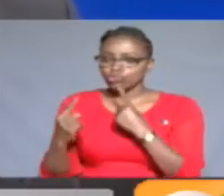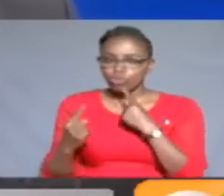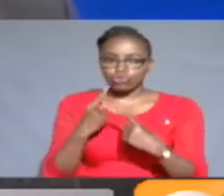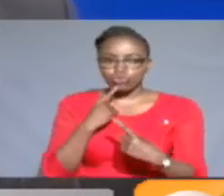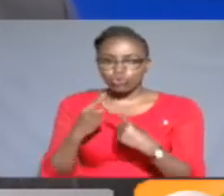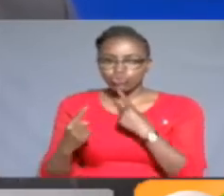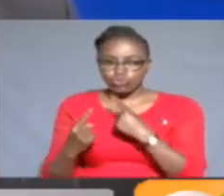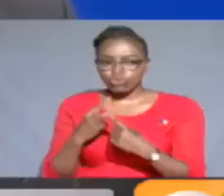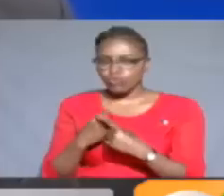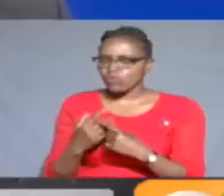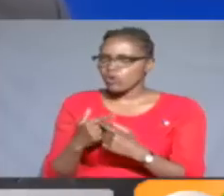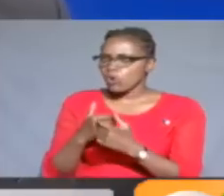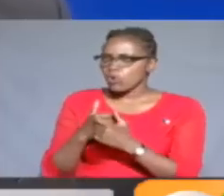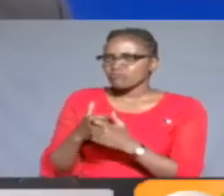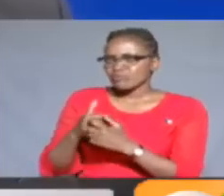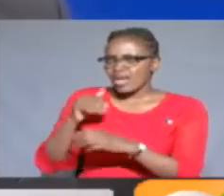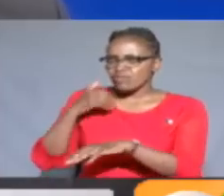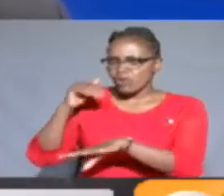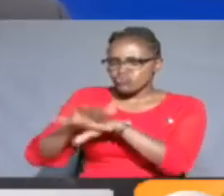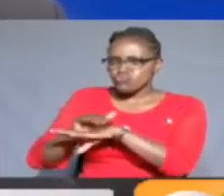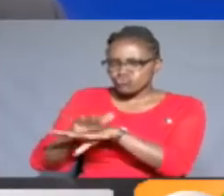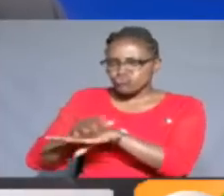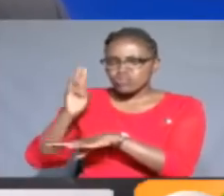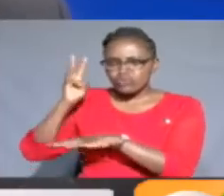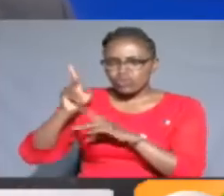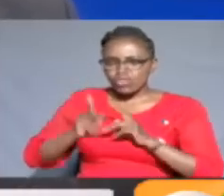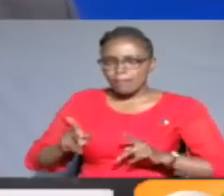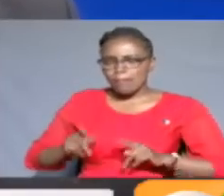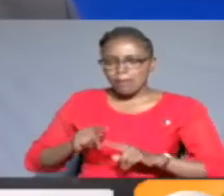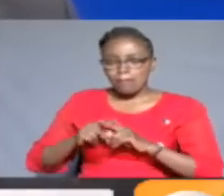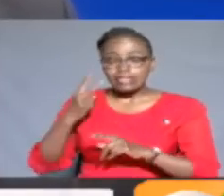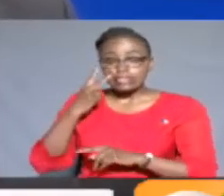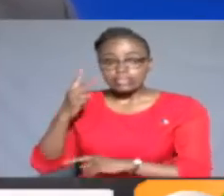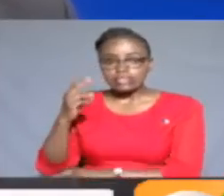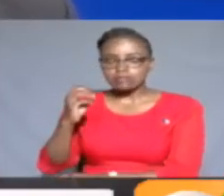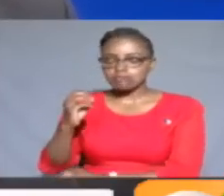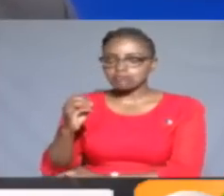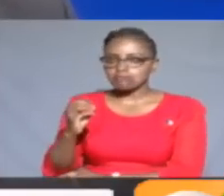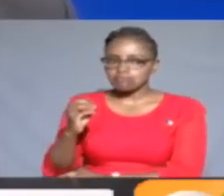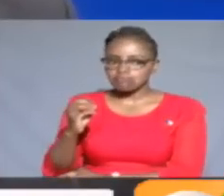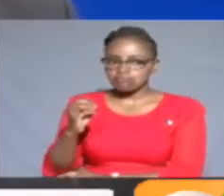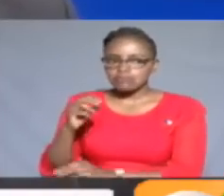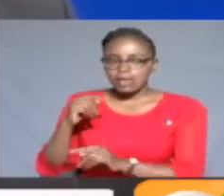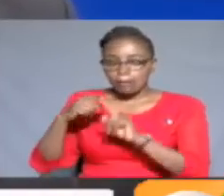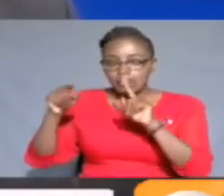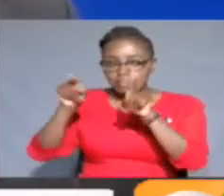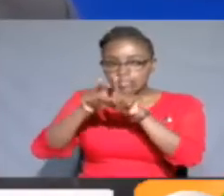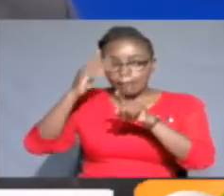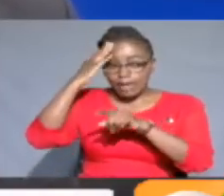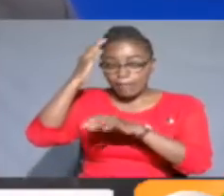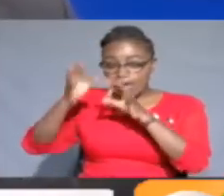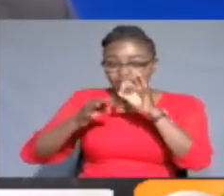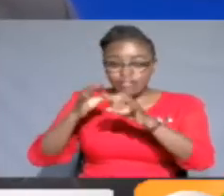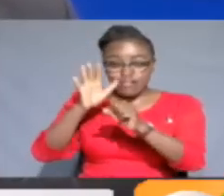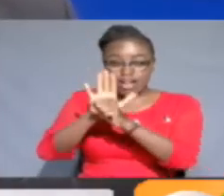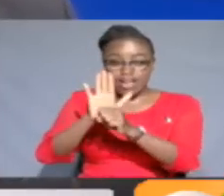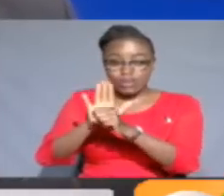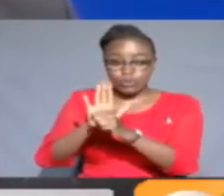there's a lot of talking of meaning well for the people. But actually, I don't see it. And remember, if there is a lot